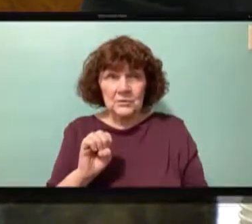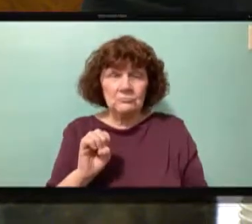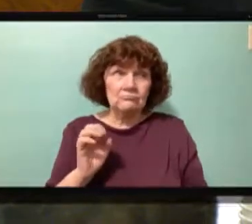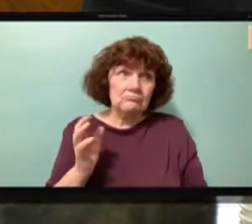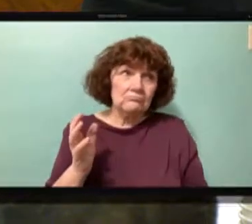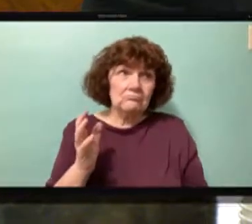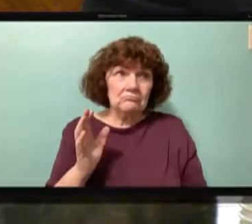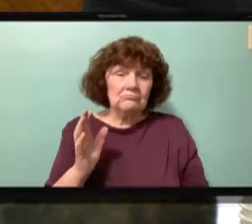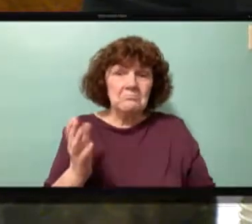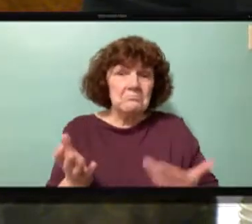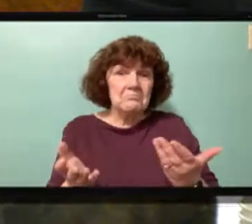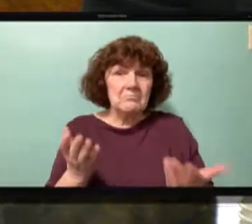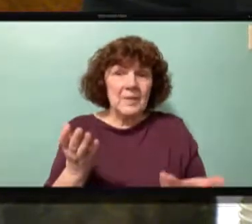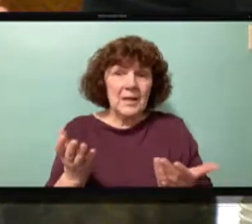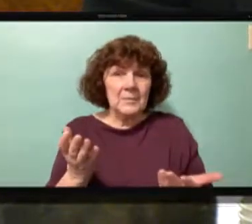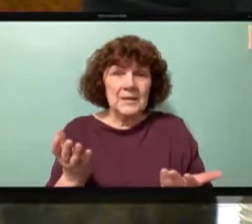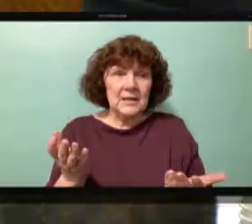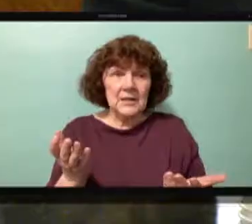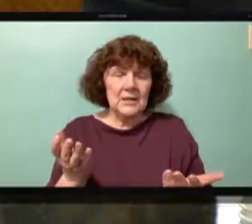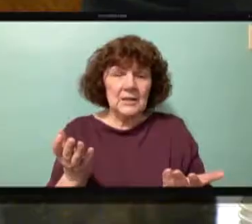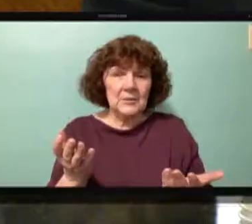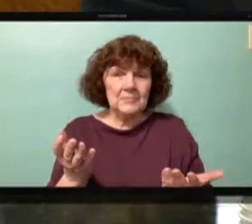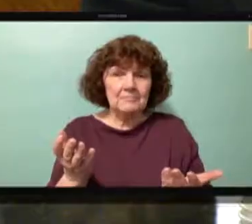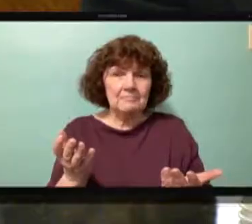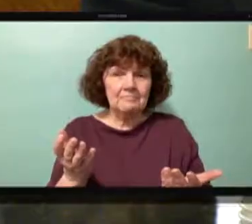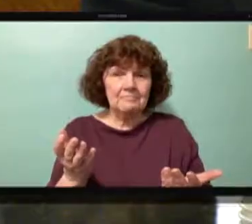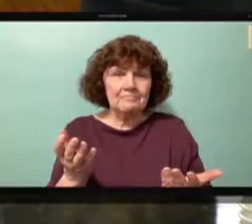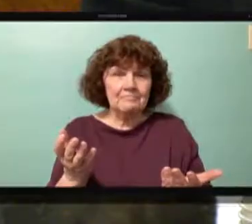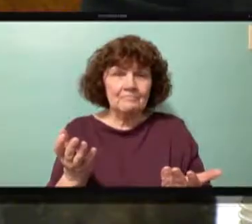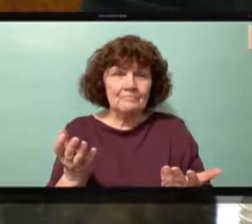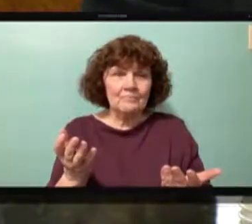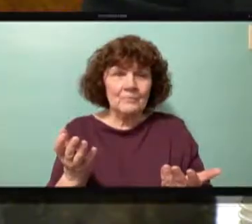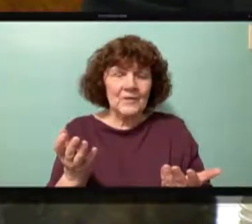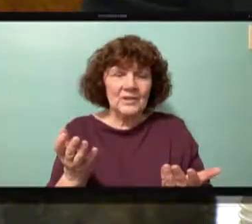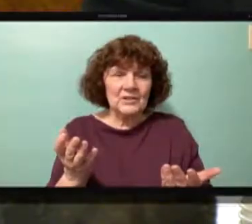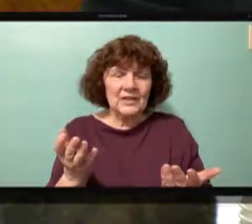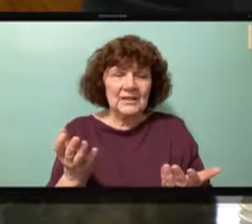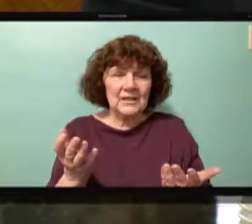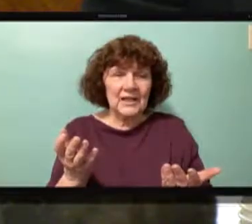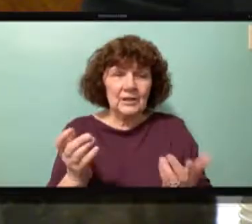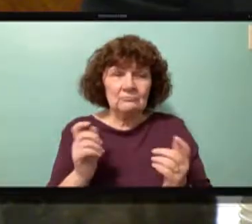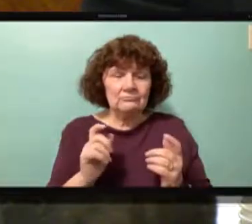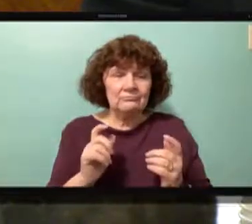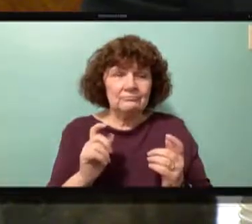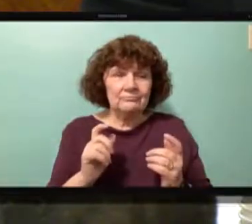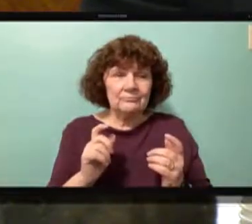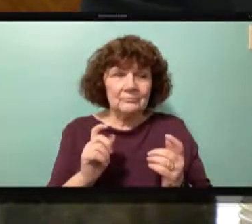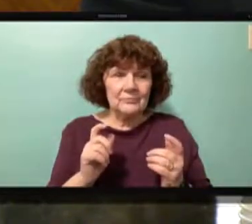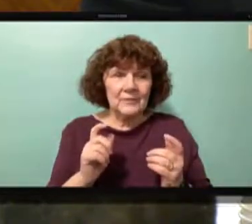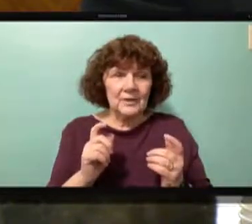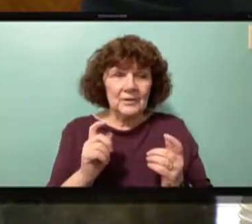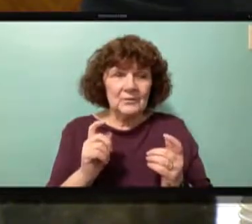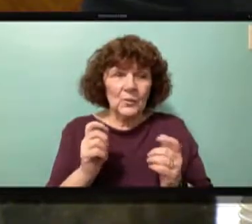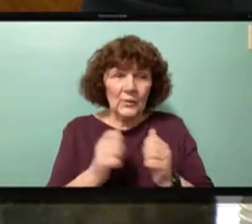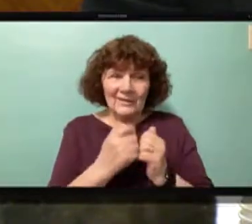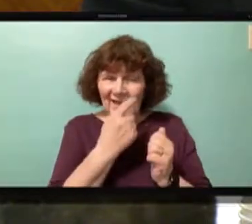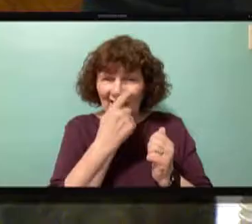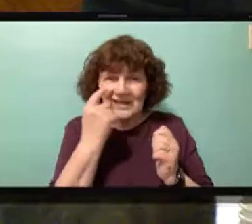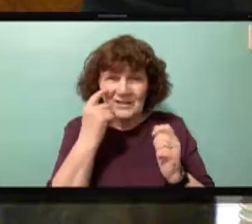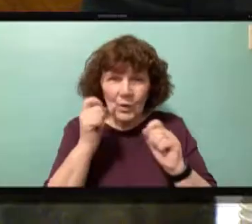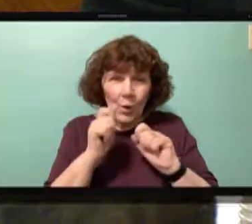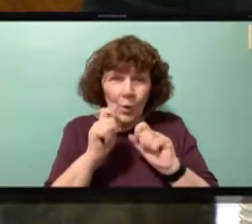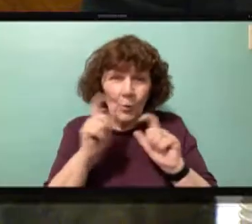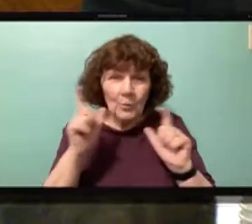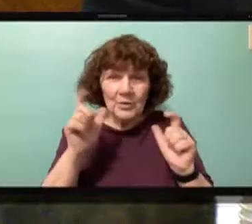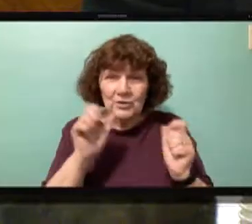perhaps very open-eyed and just trying to address what was perceived